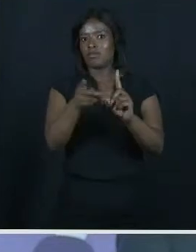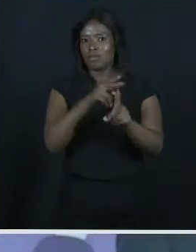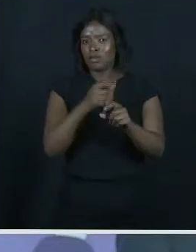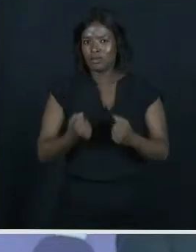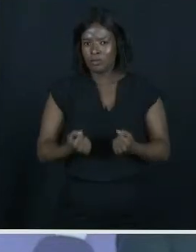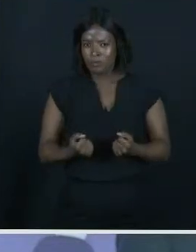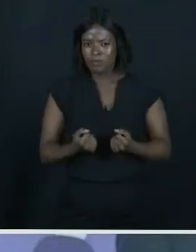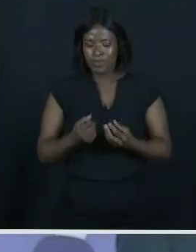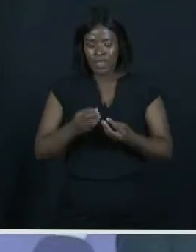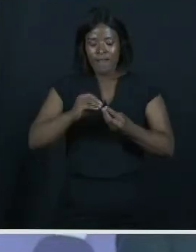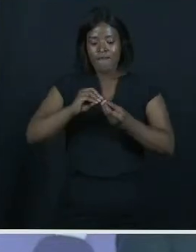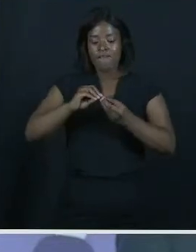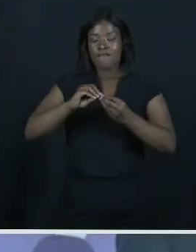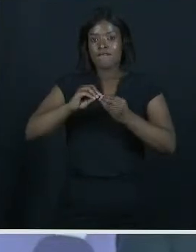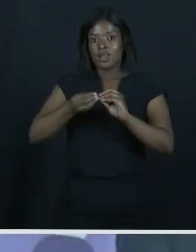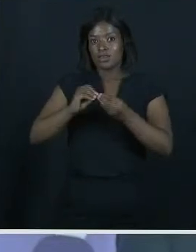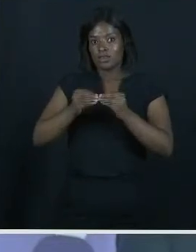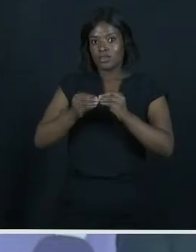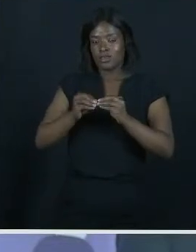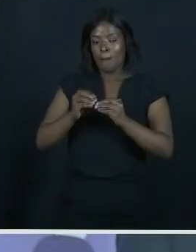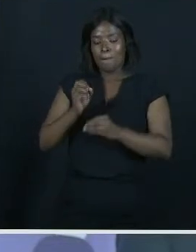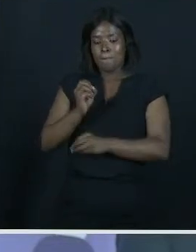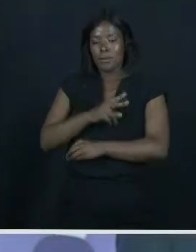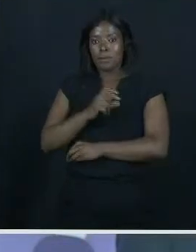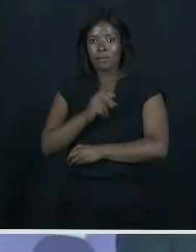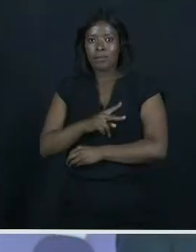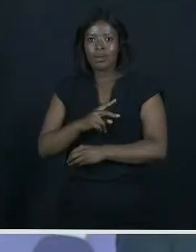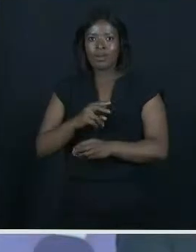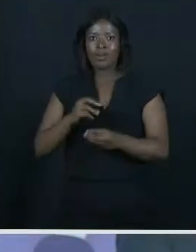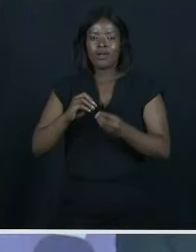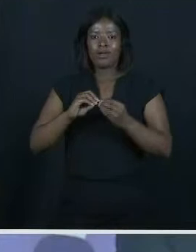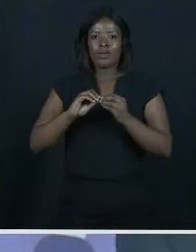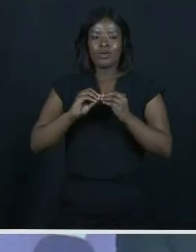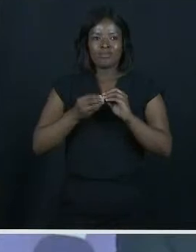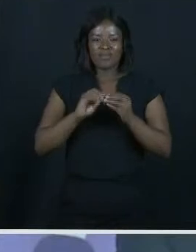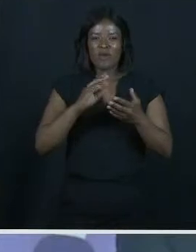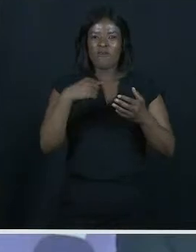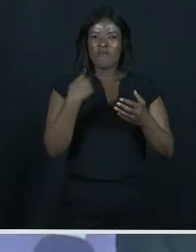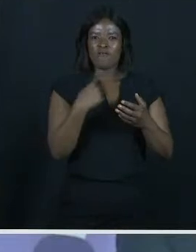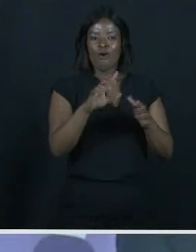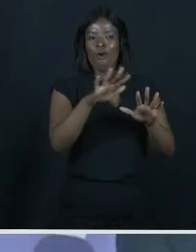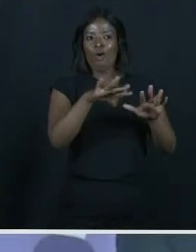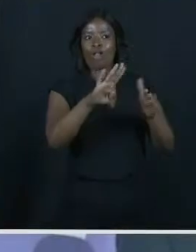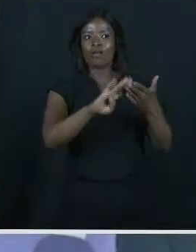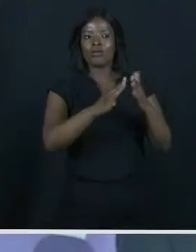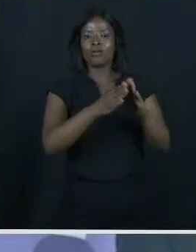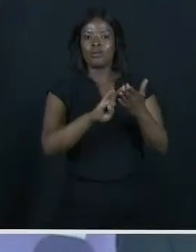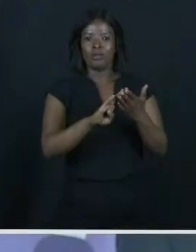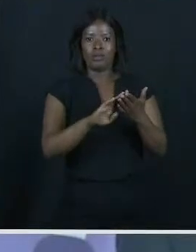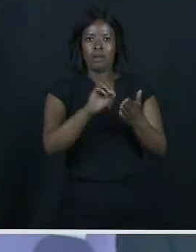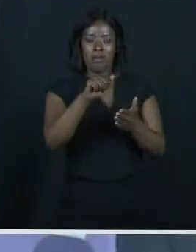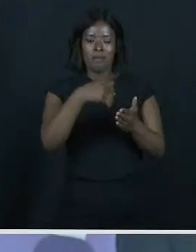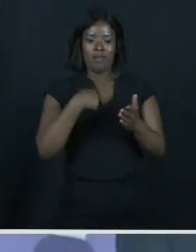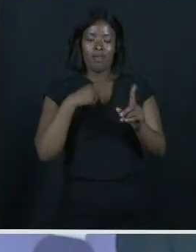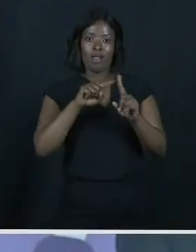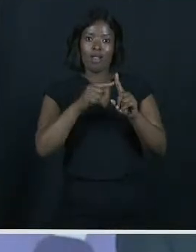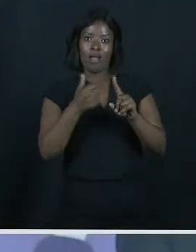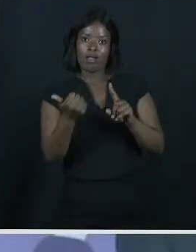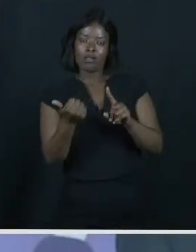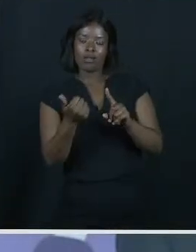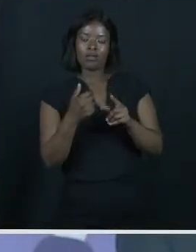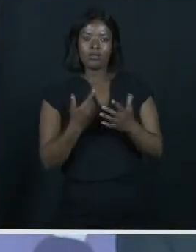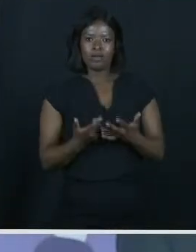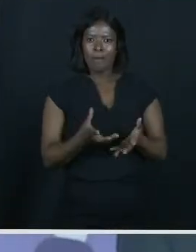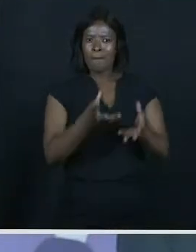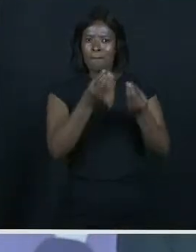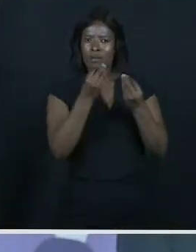And to fix the woundedness and the brokenness that we experience as a society. Another thing that I would like to just point out that I